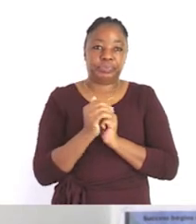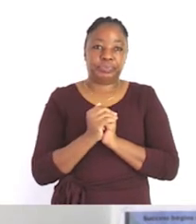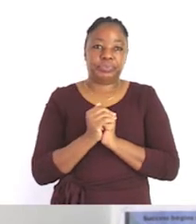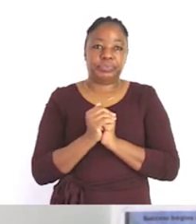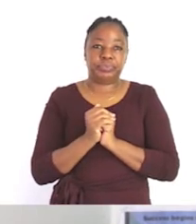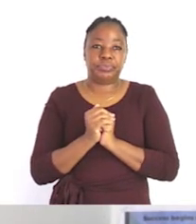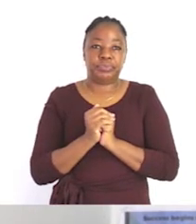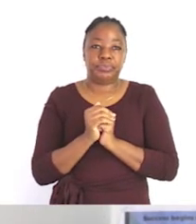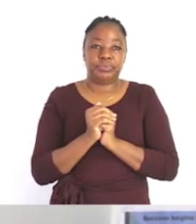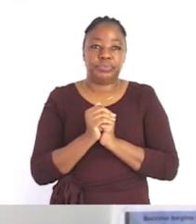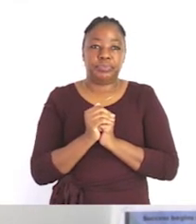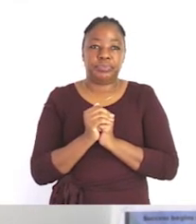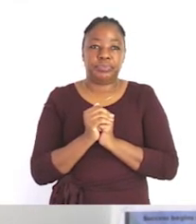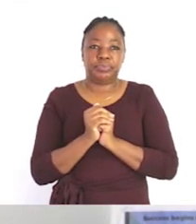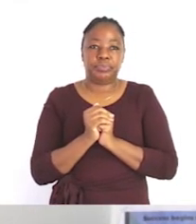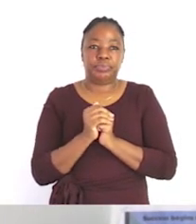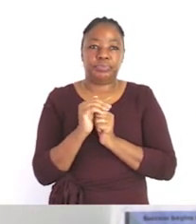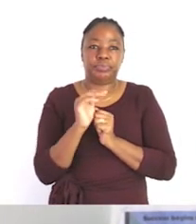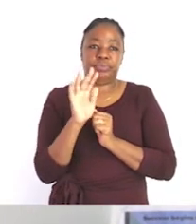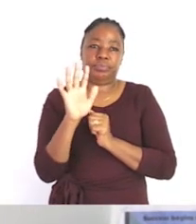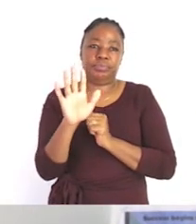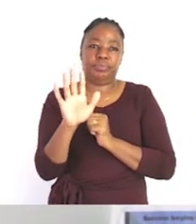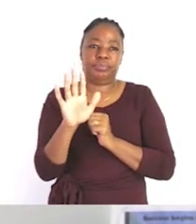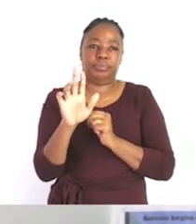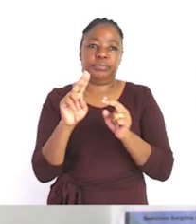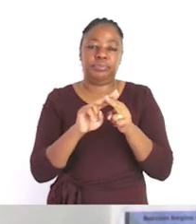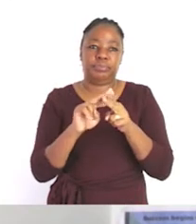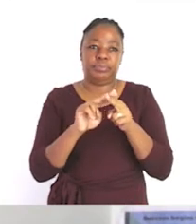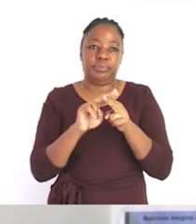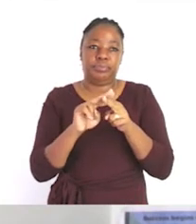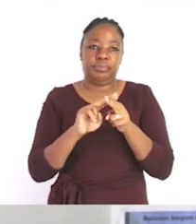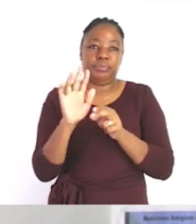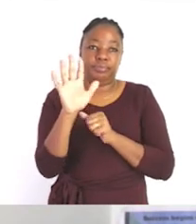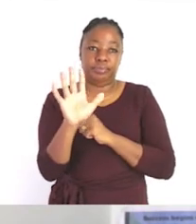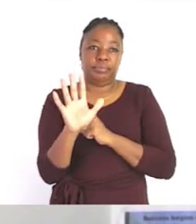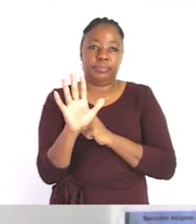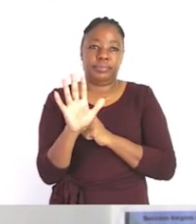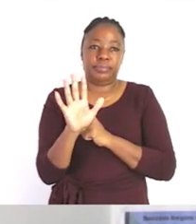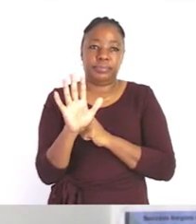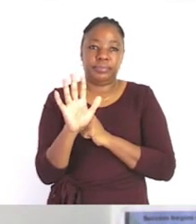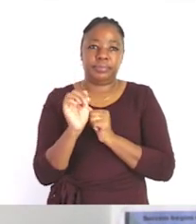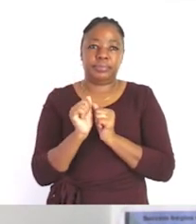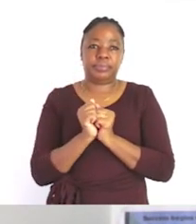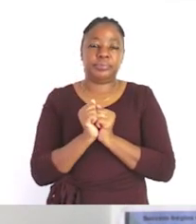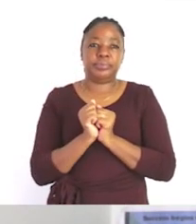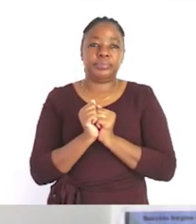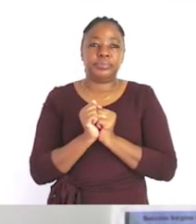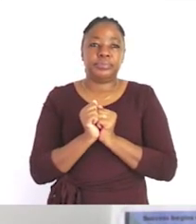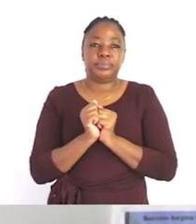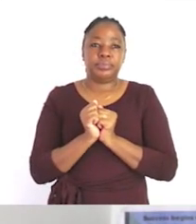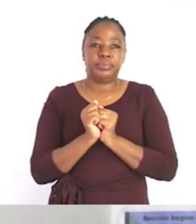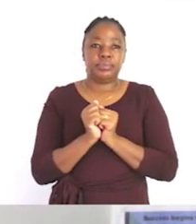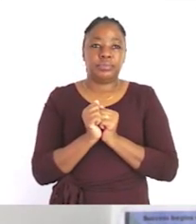very good, and we're going to use our fingers to count to 5. Wiggle your fingers for me. Well done.